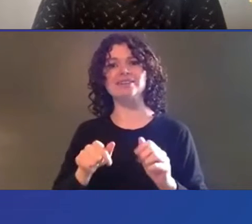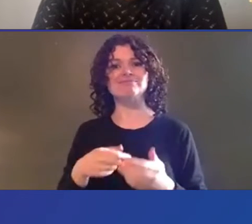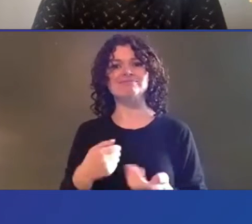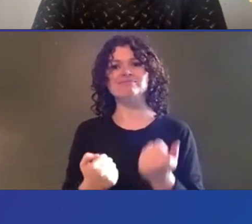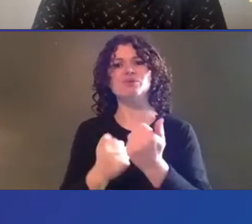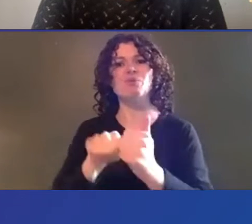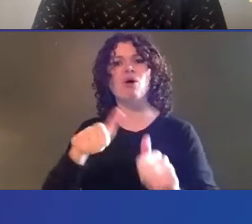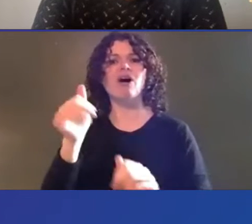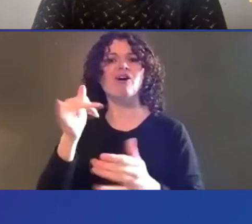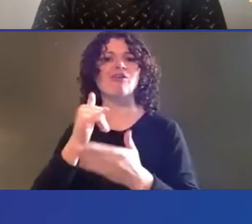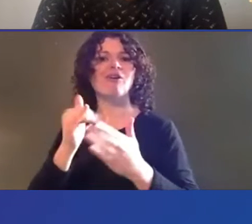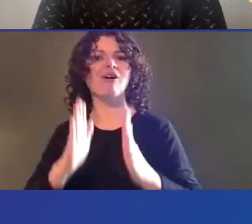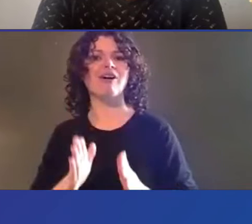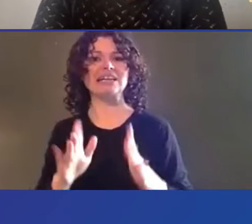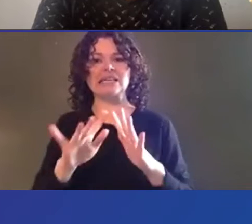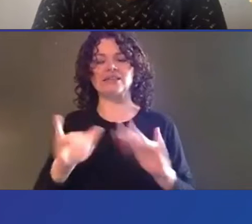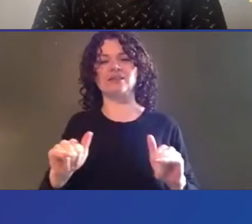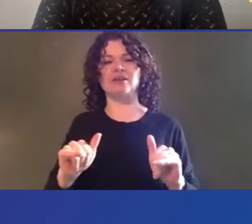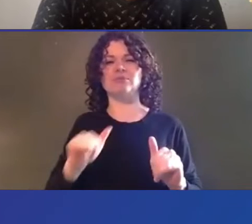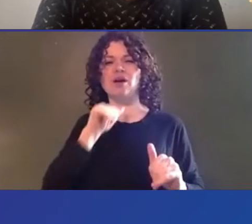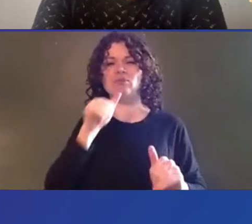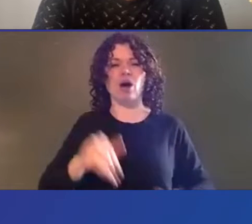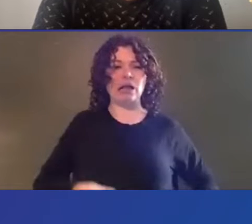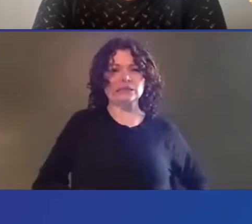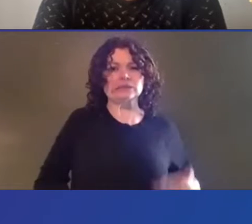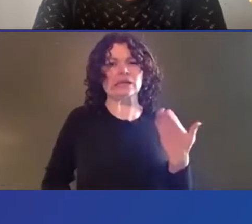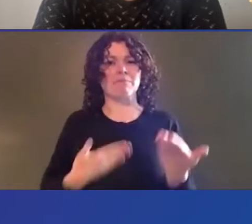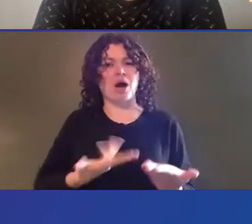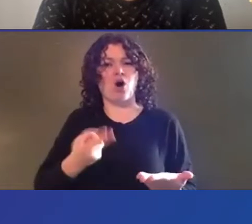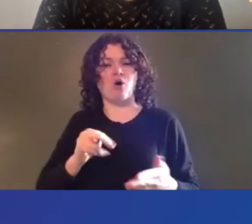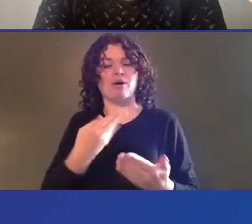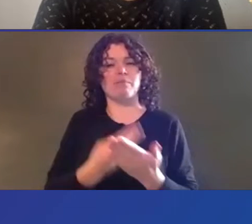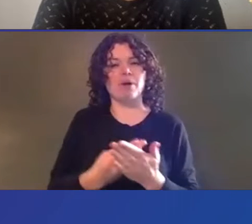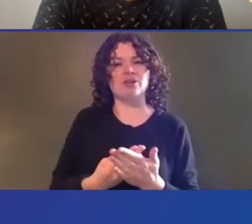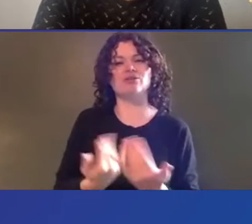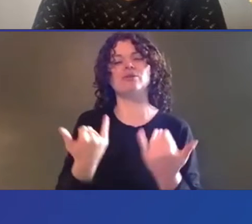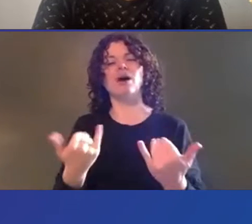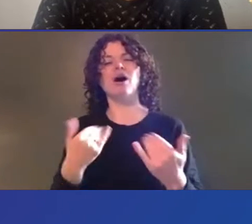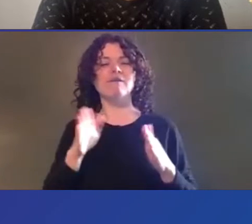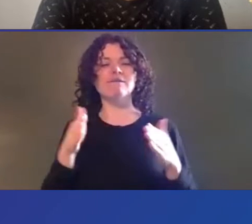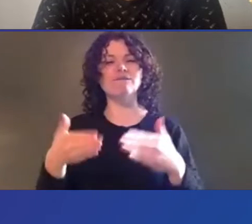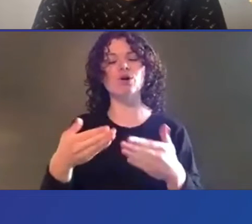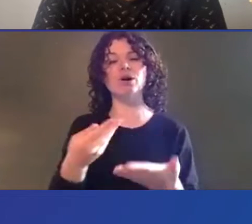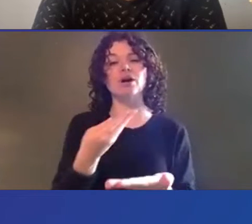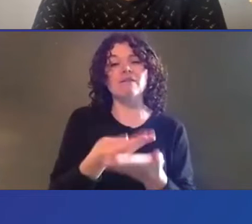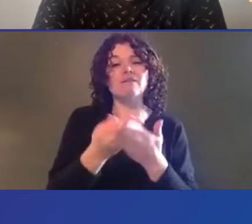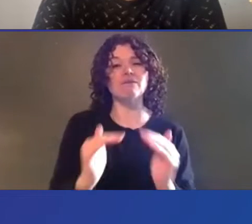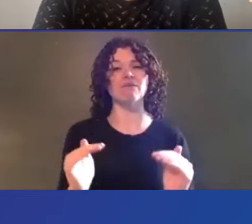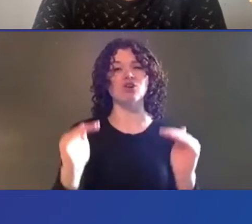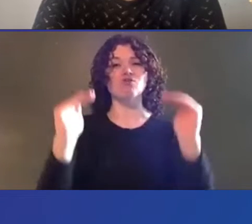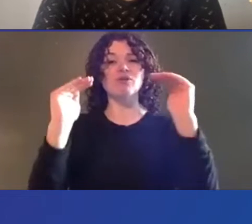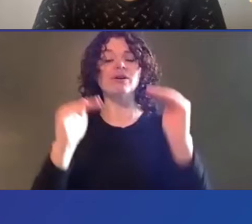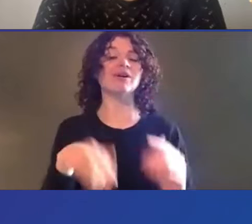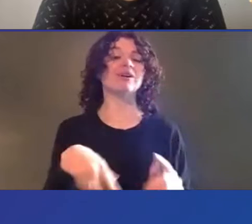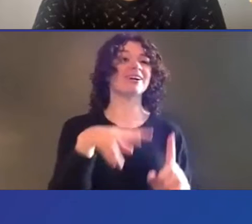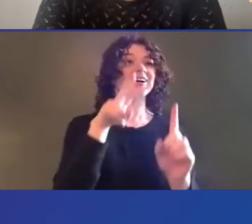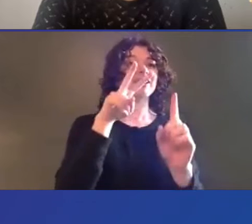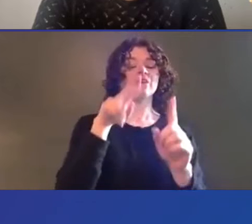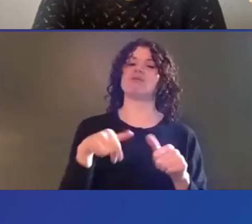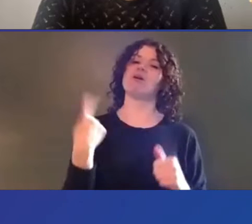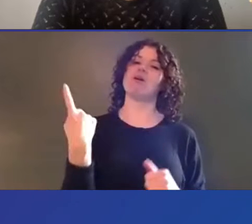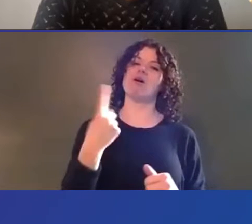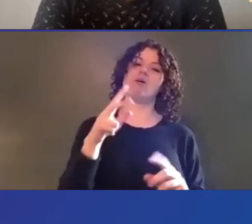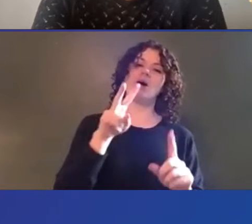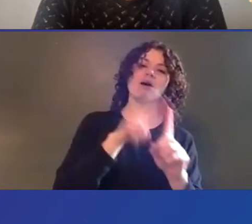now, trying to find best ways of fundraising, you know, applying to grants constantly. And, you